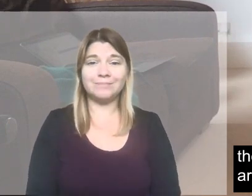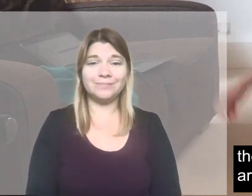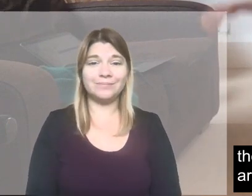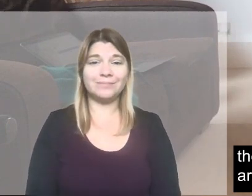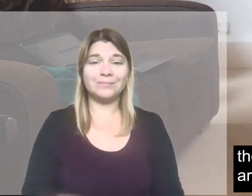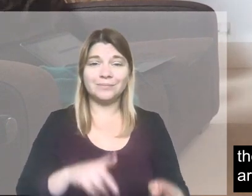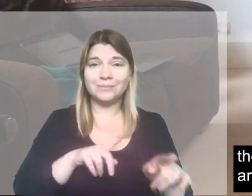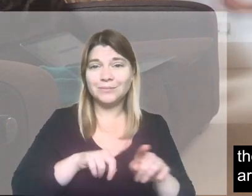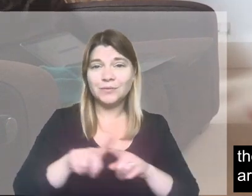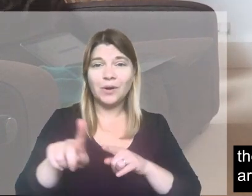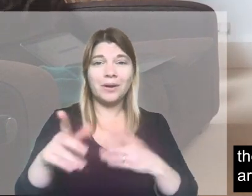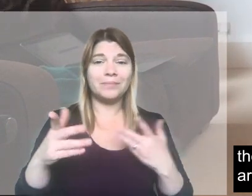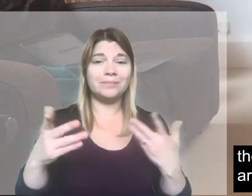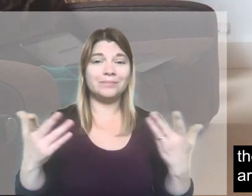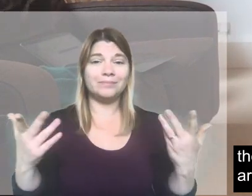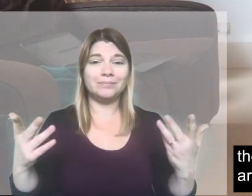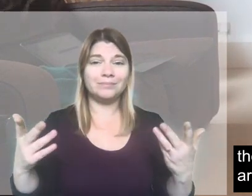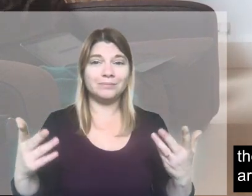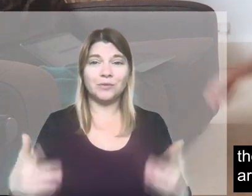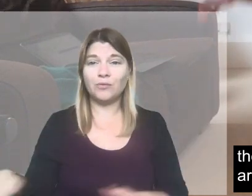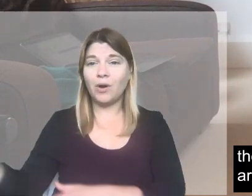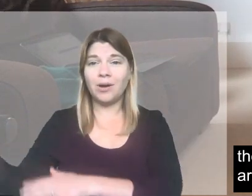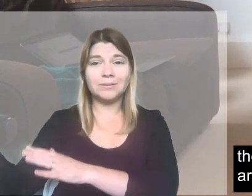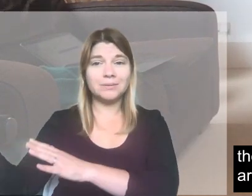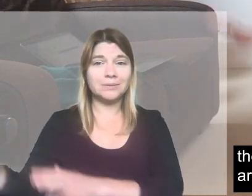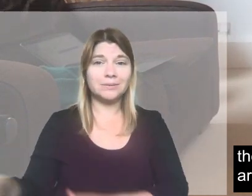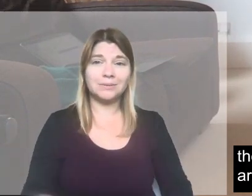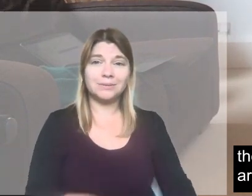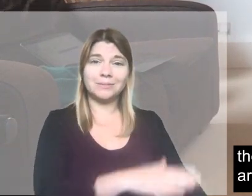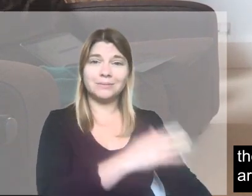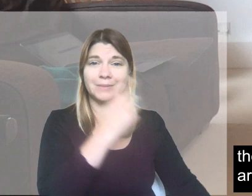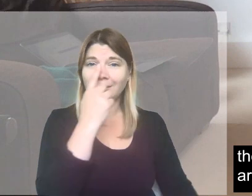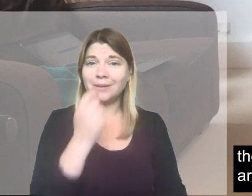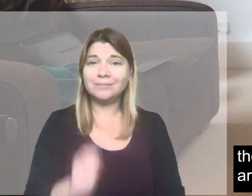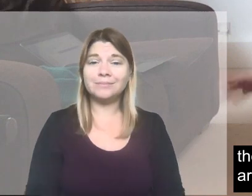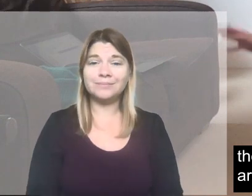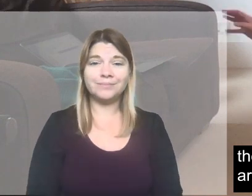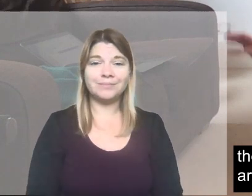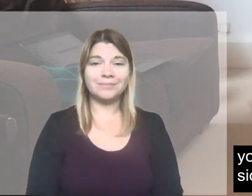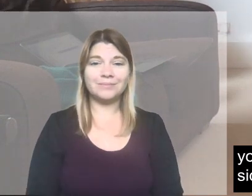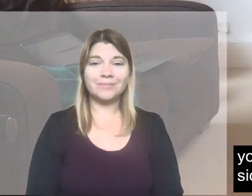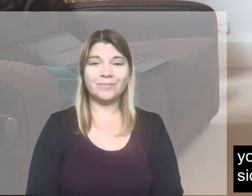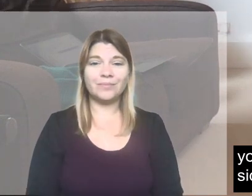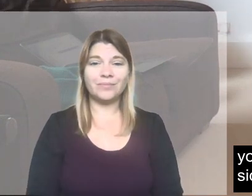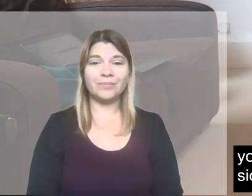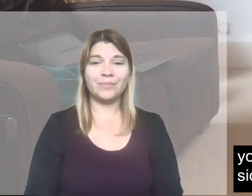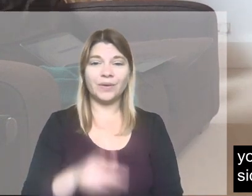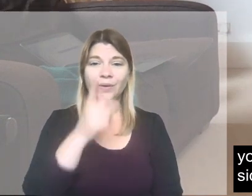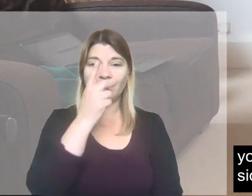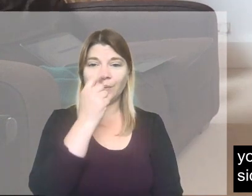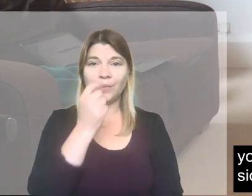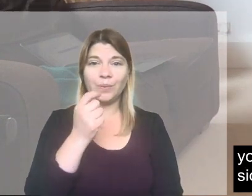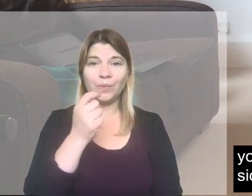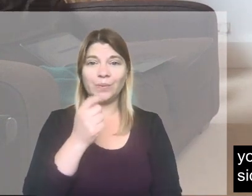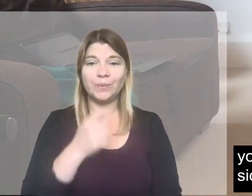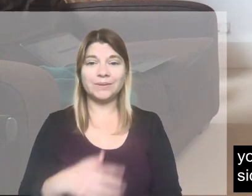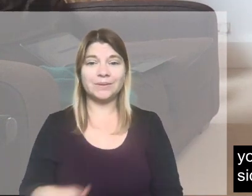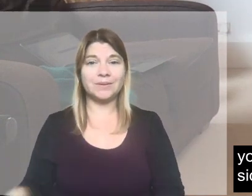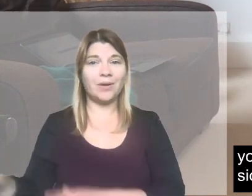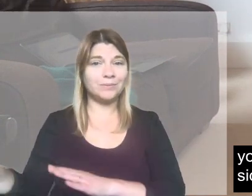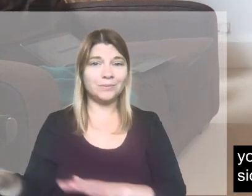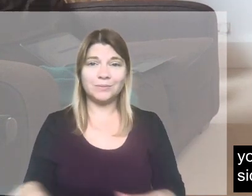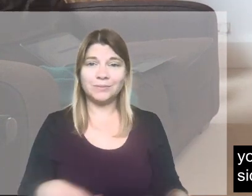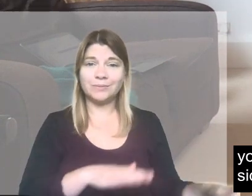other. You could try crossing the arms in front of the body. You could try swinging the